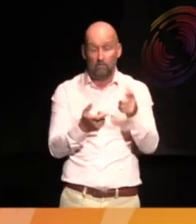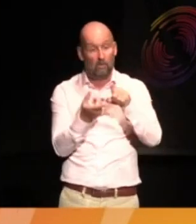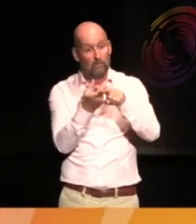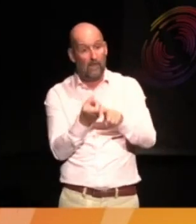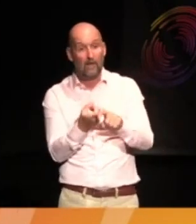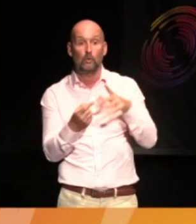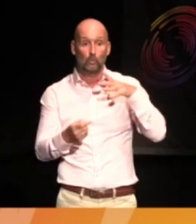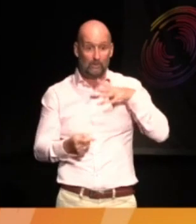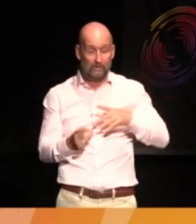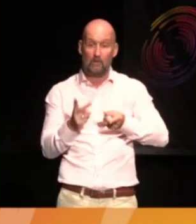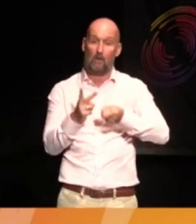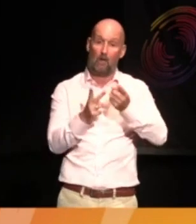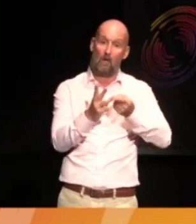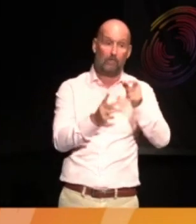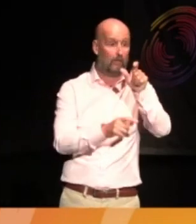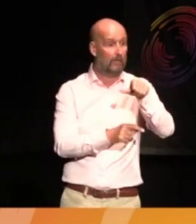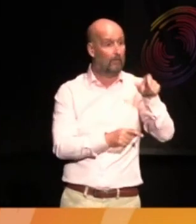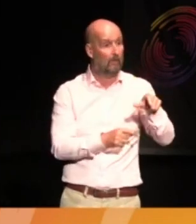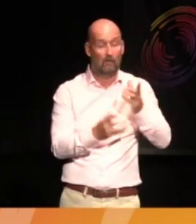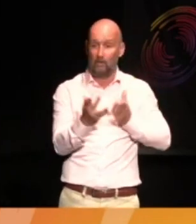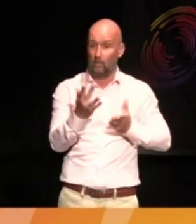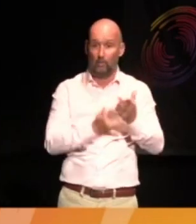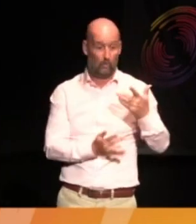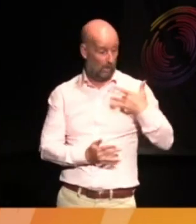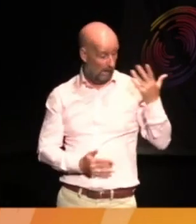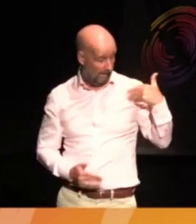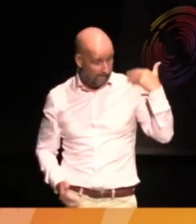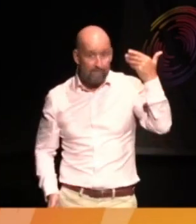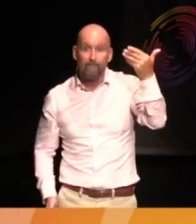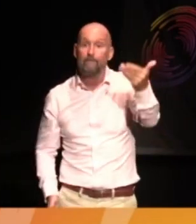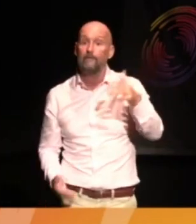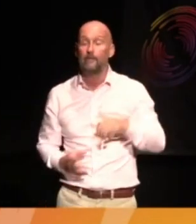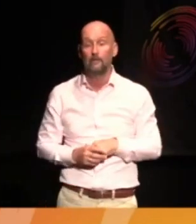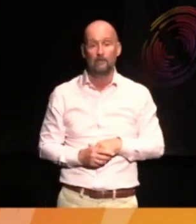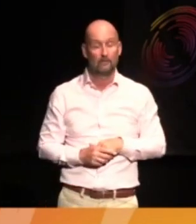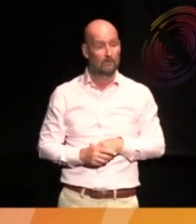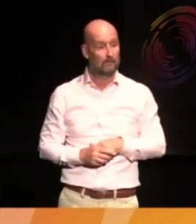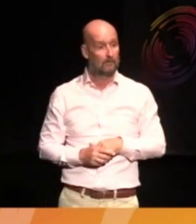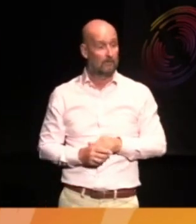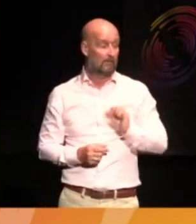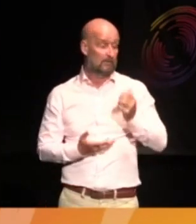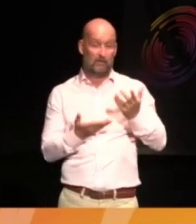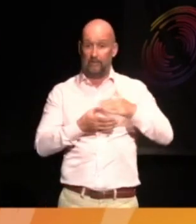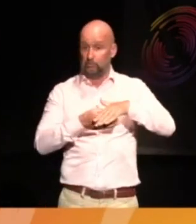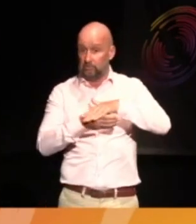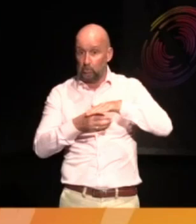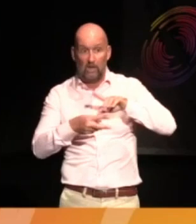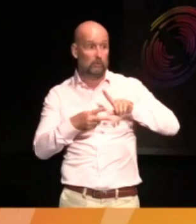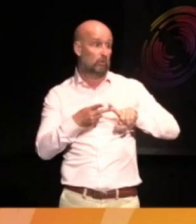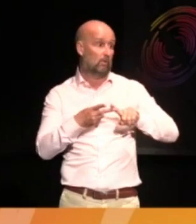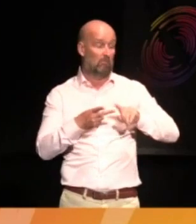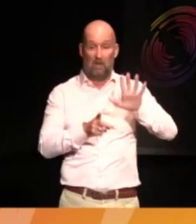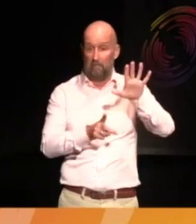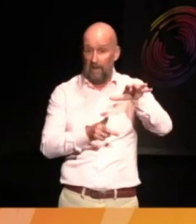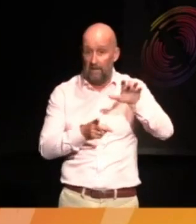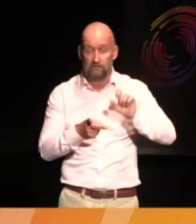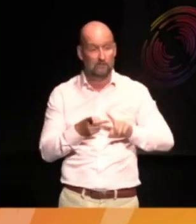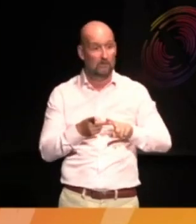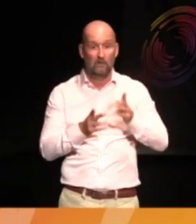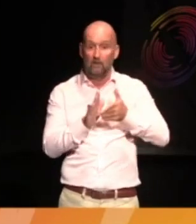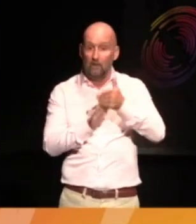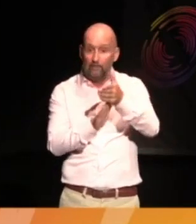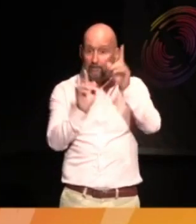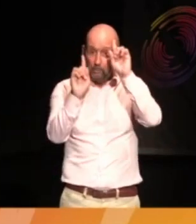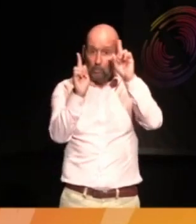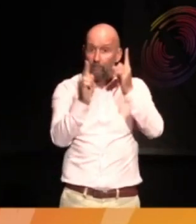other people, you know, throughout this journey of life, no matter where you are, if it's a particular situation, a particular place, like let's say